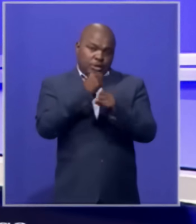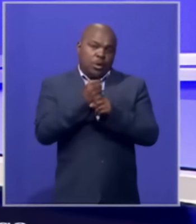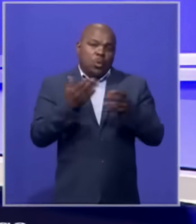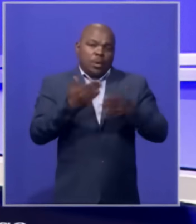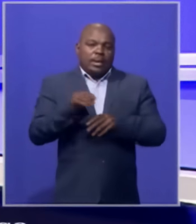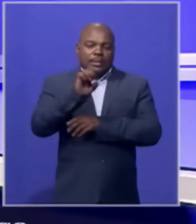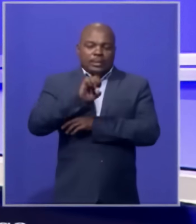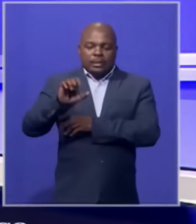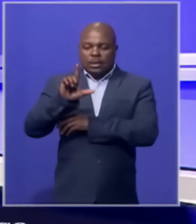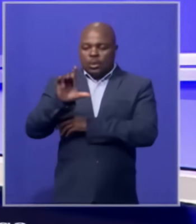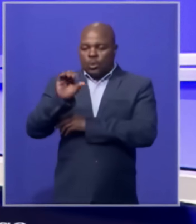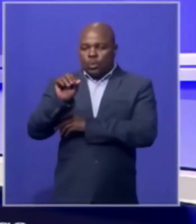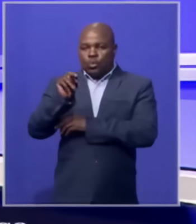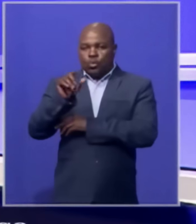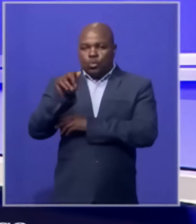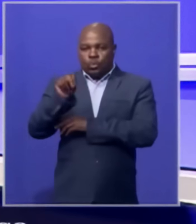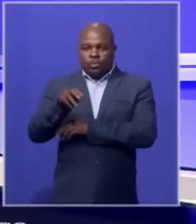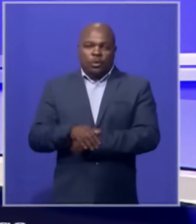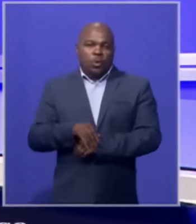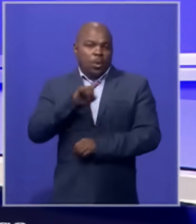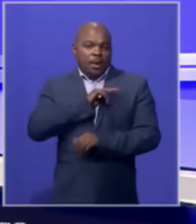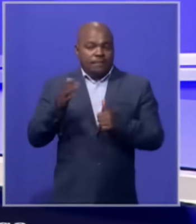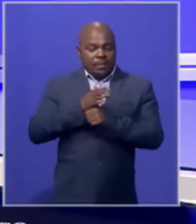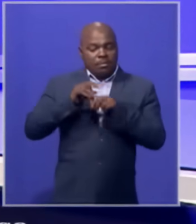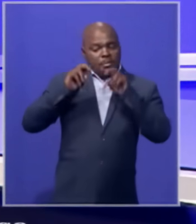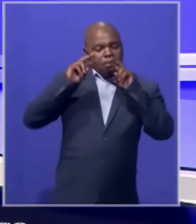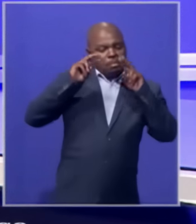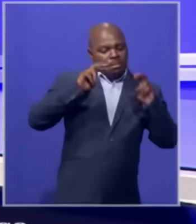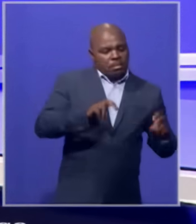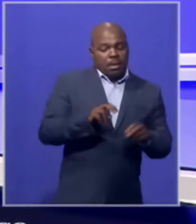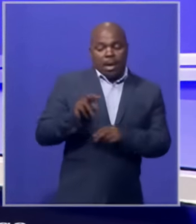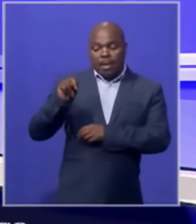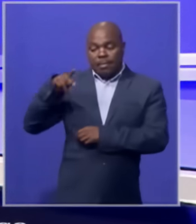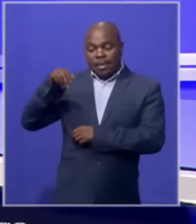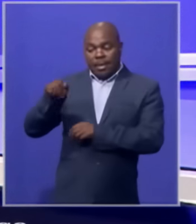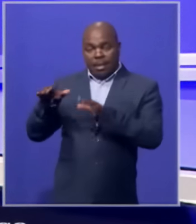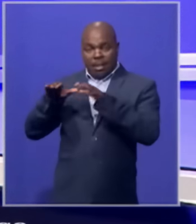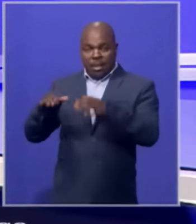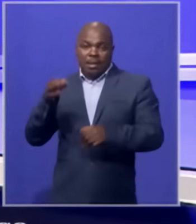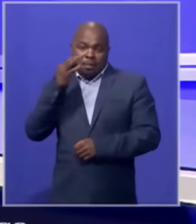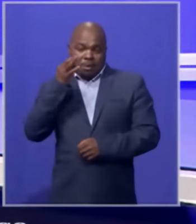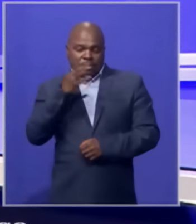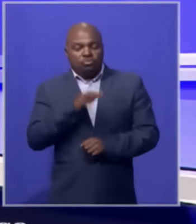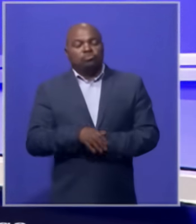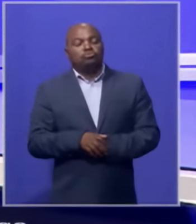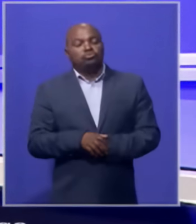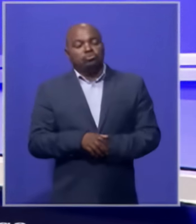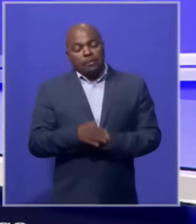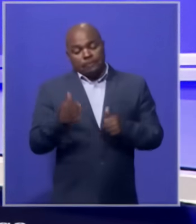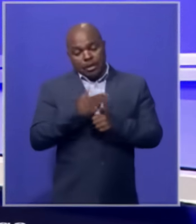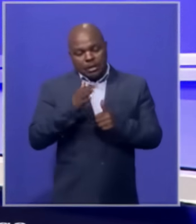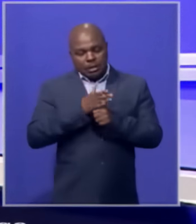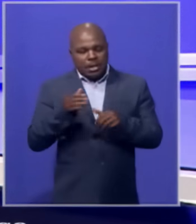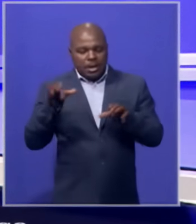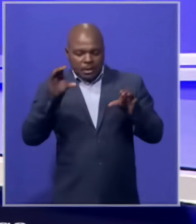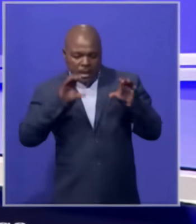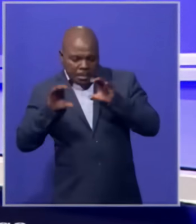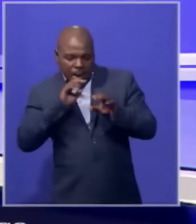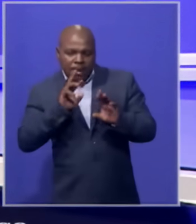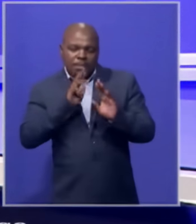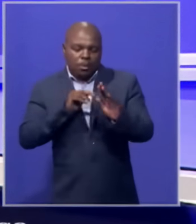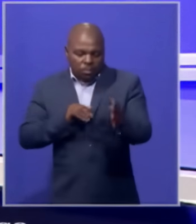kgorotsheko ya magistrata wa East London ge go sa letilwe dinyakišišo. Botšhotšhisi molatong wo bo boditše kgorotsheko gore bo sa letile tshedimošo ya